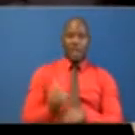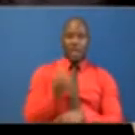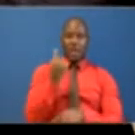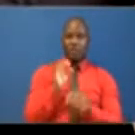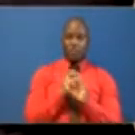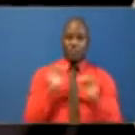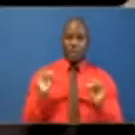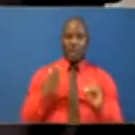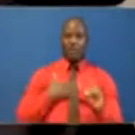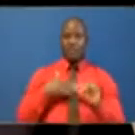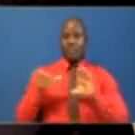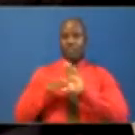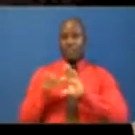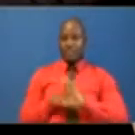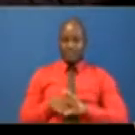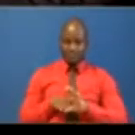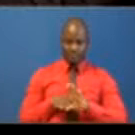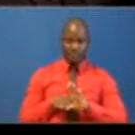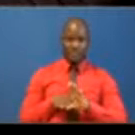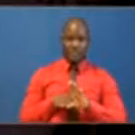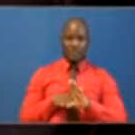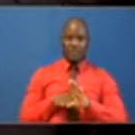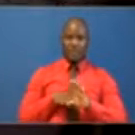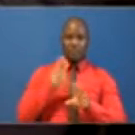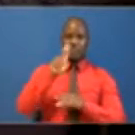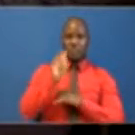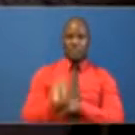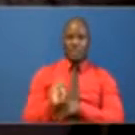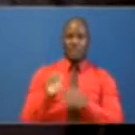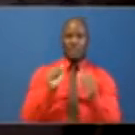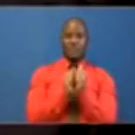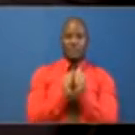again our colleagues frederick moyet